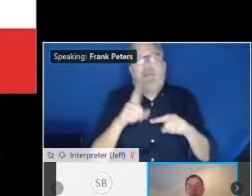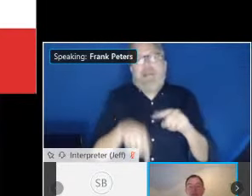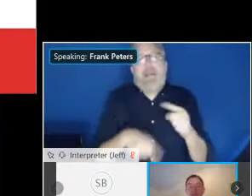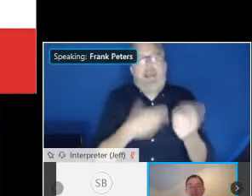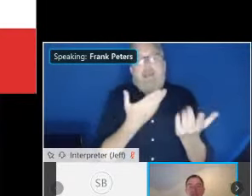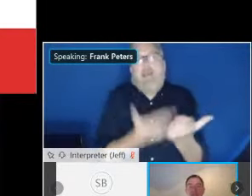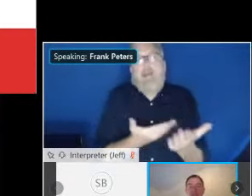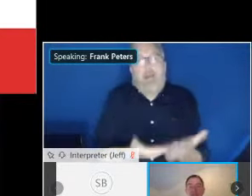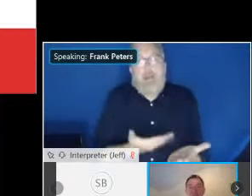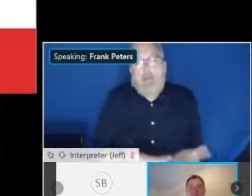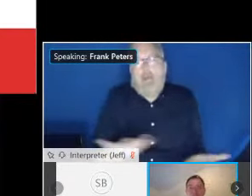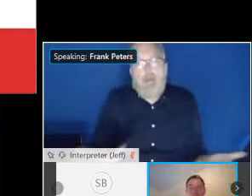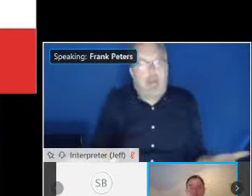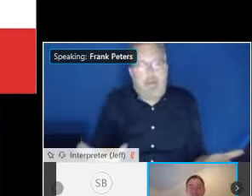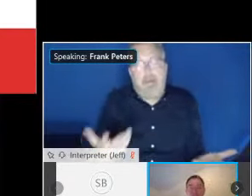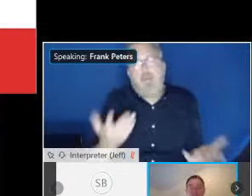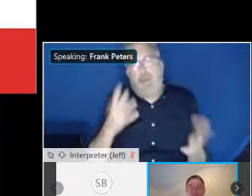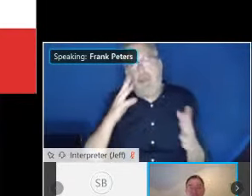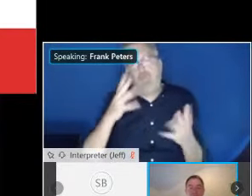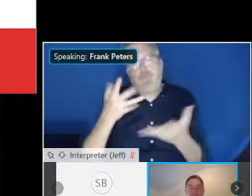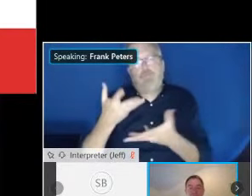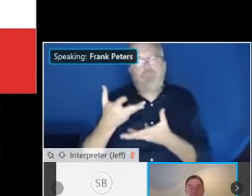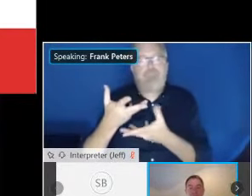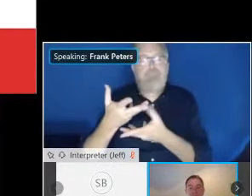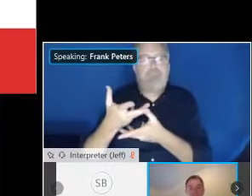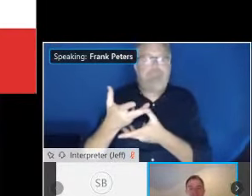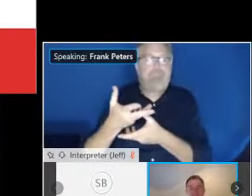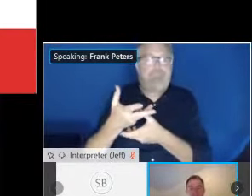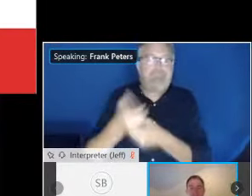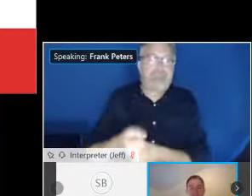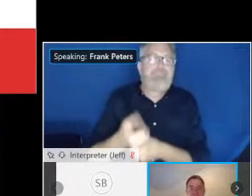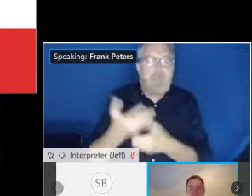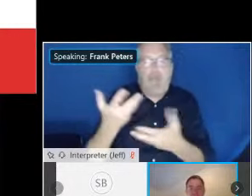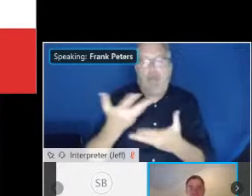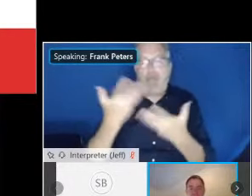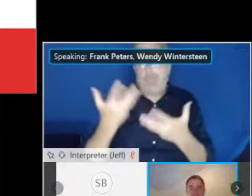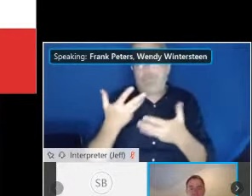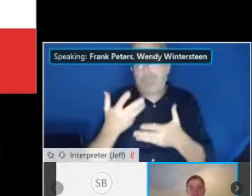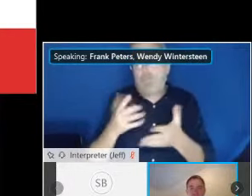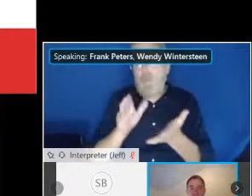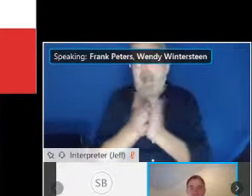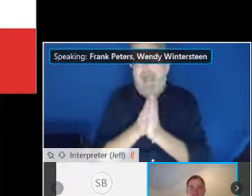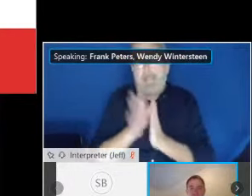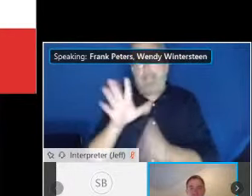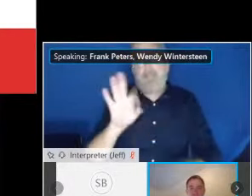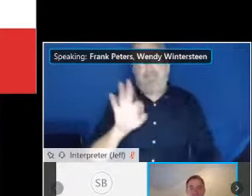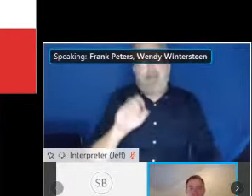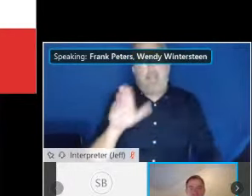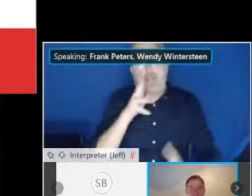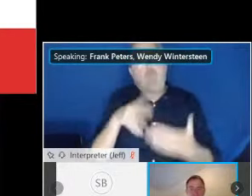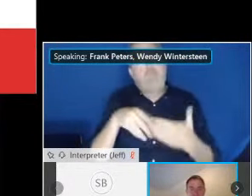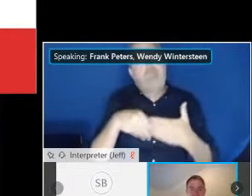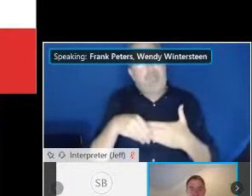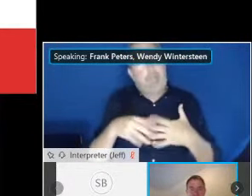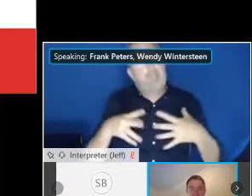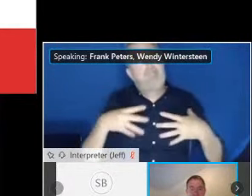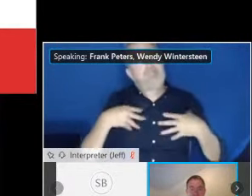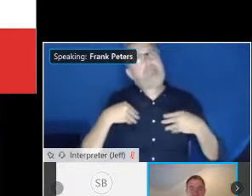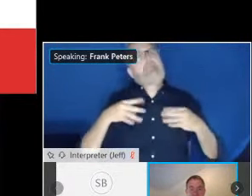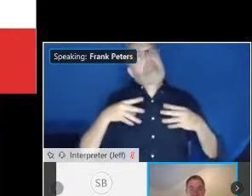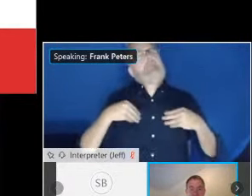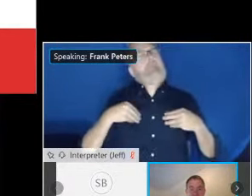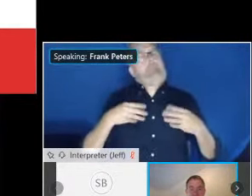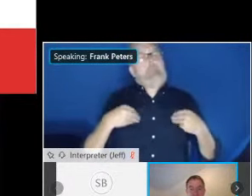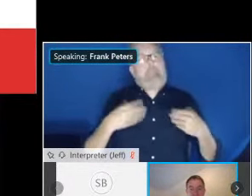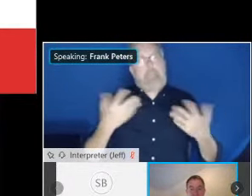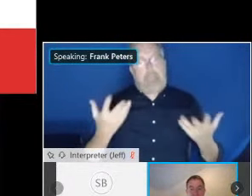and getting a notification out. So we need a asking the faculty to be flexible here because due to